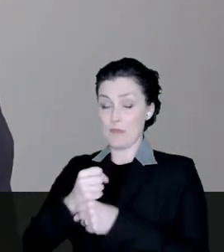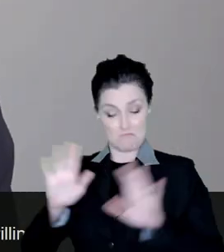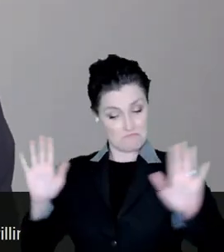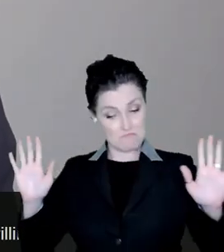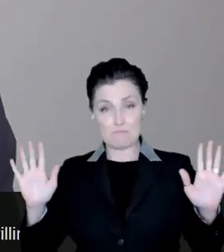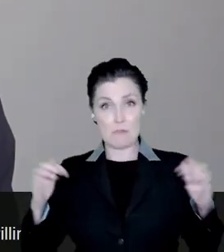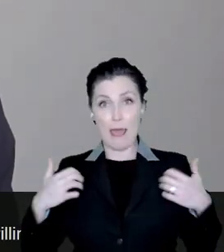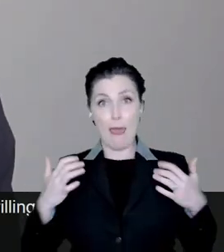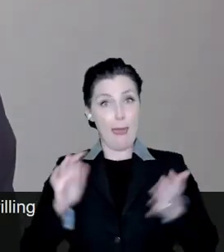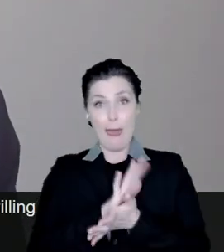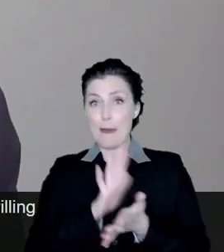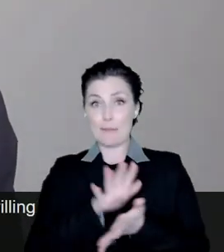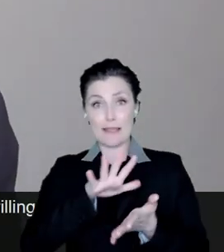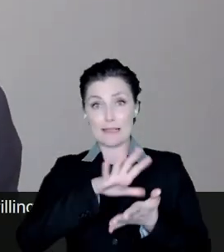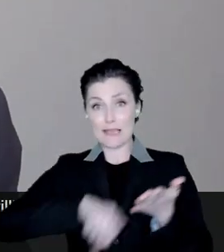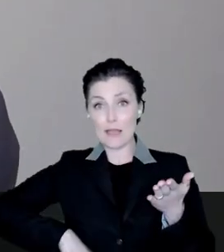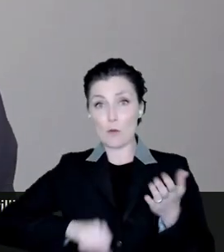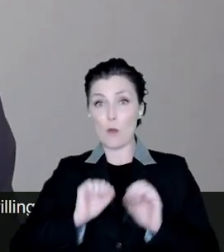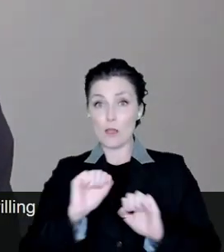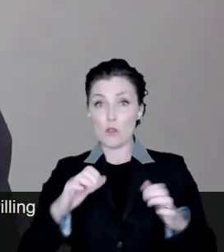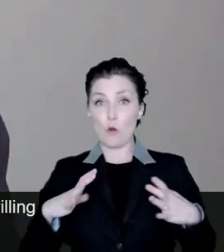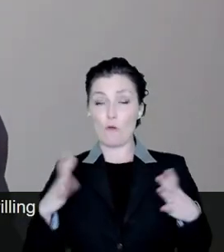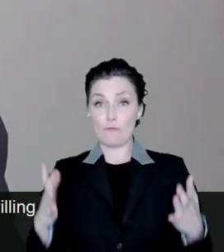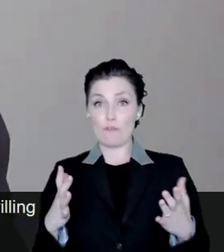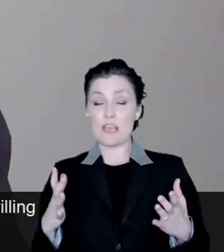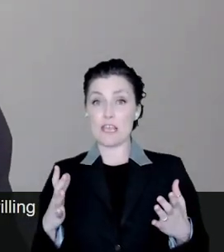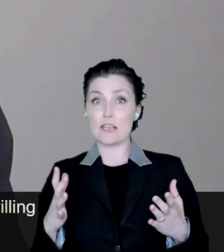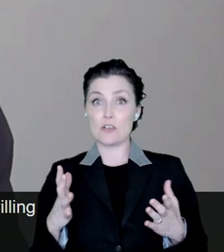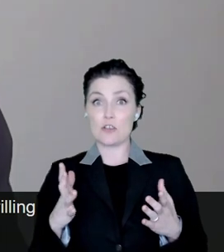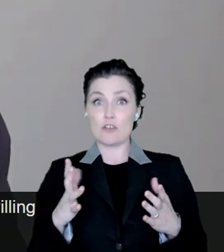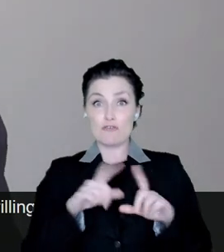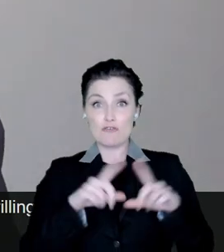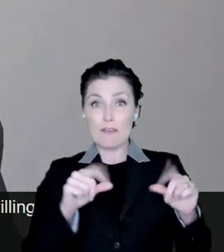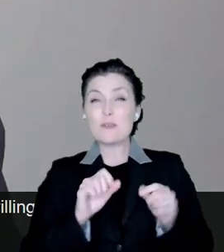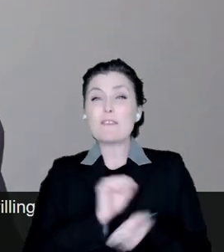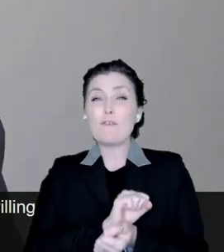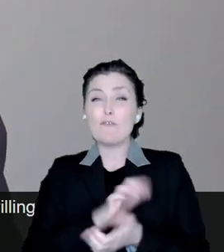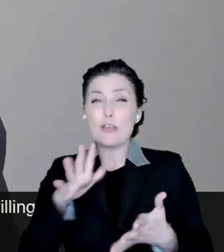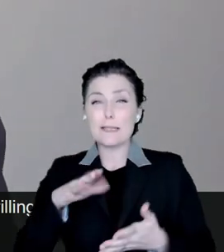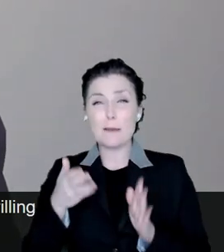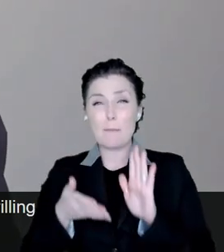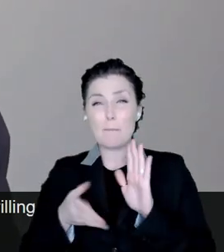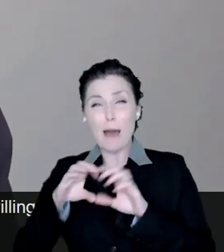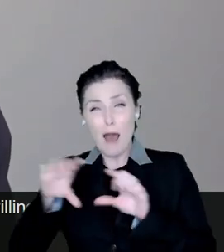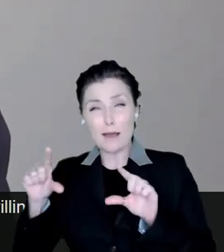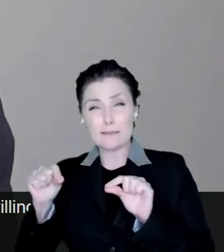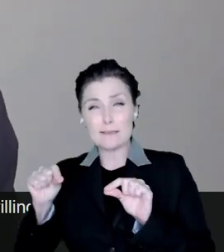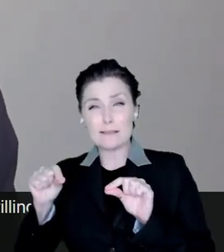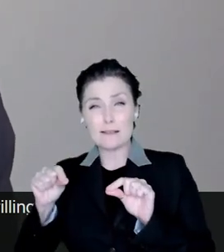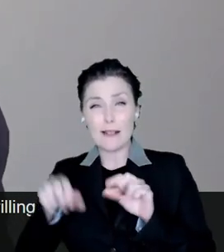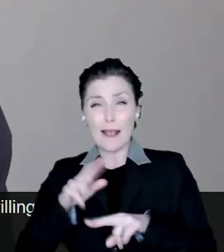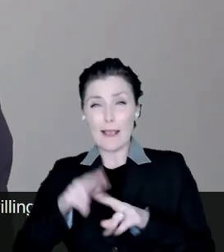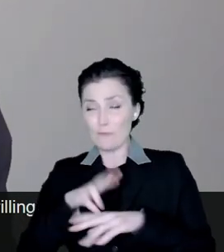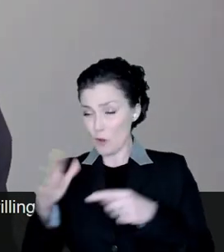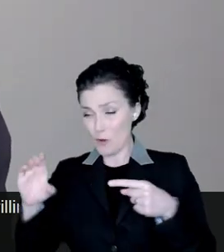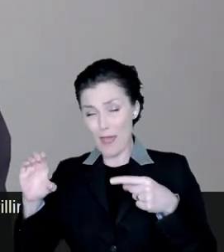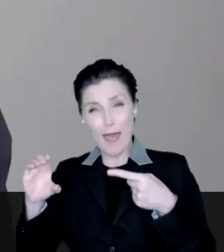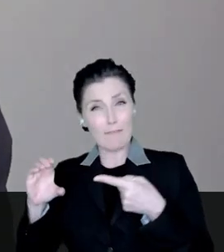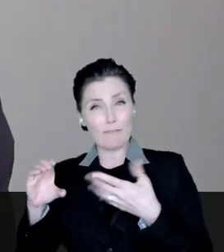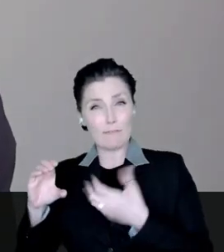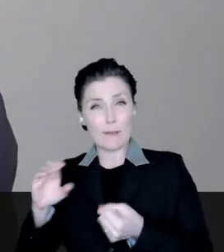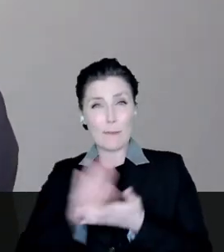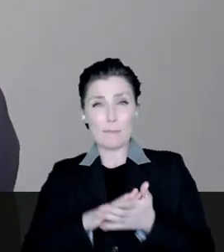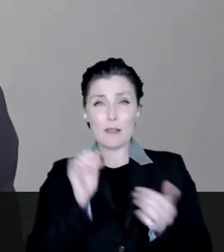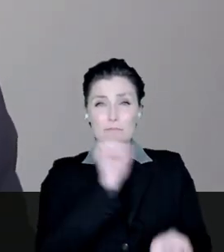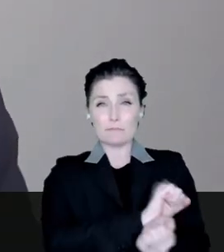travel because I know it's a freedom pass for you. You may be stuck at home otherwise. If you didn't have the freedom pass or be able to do the work you